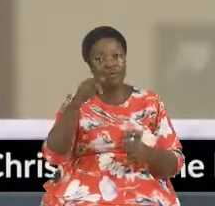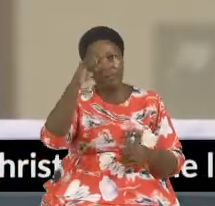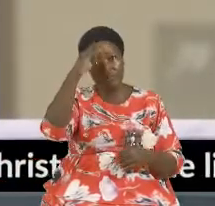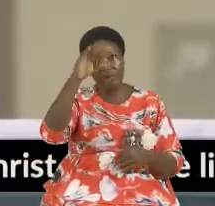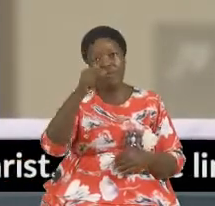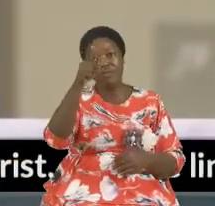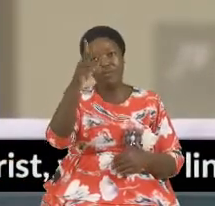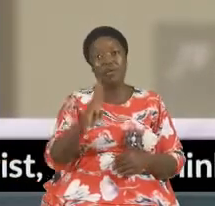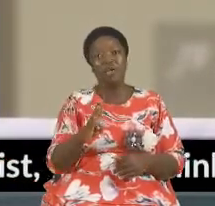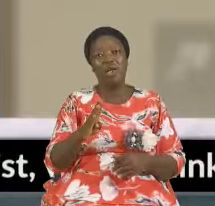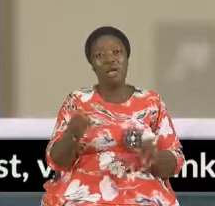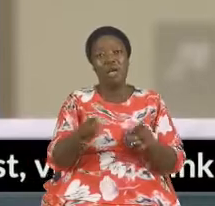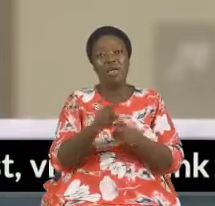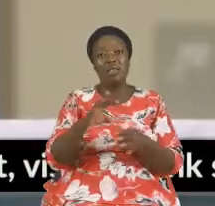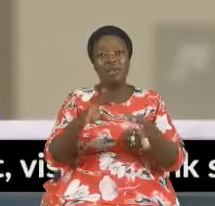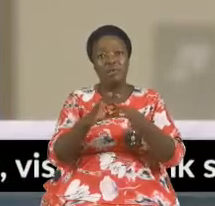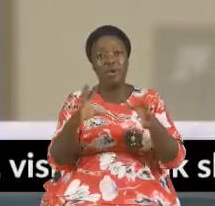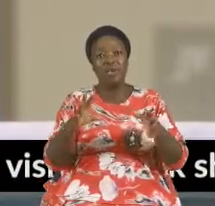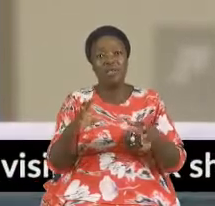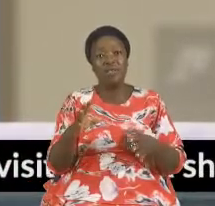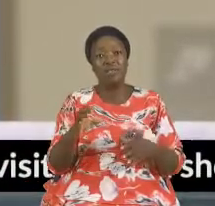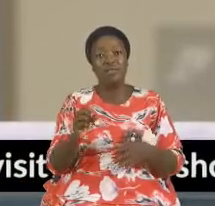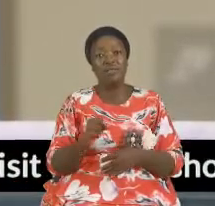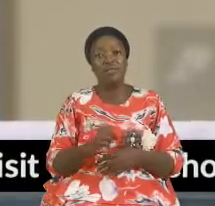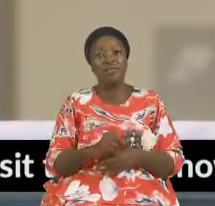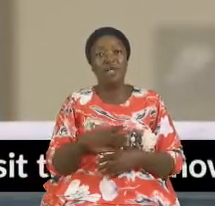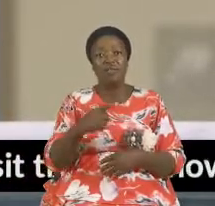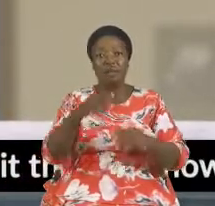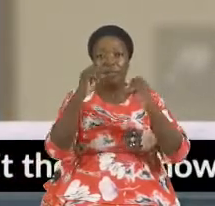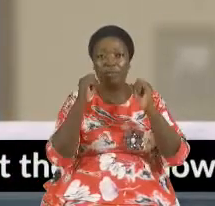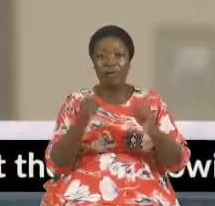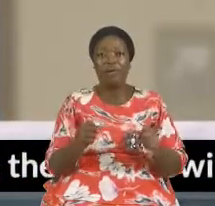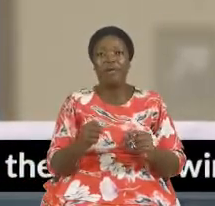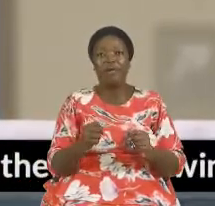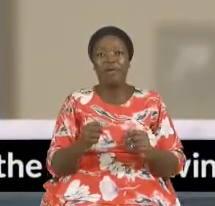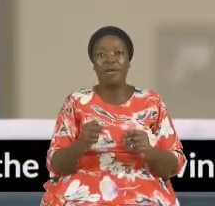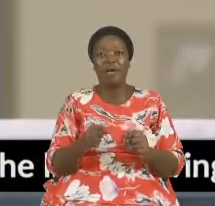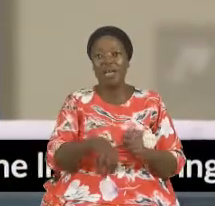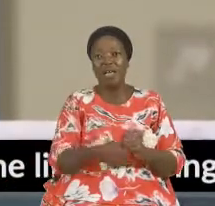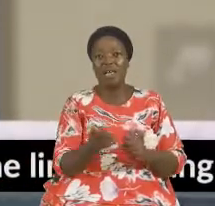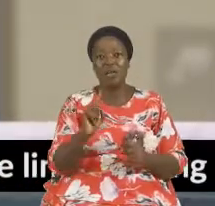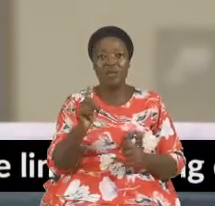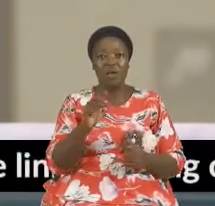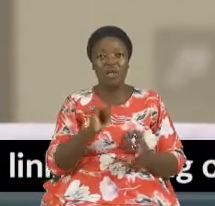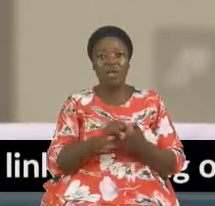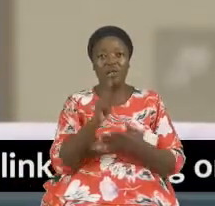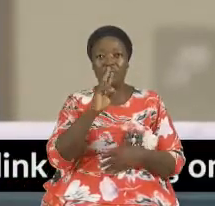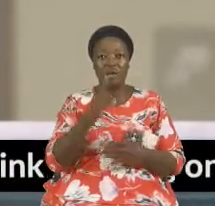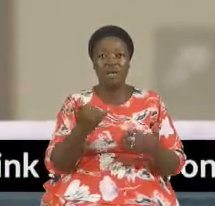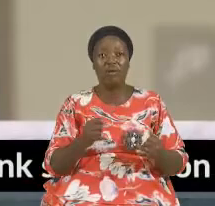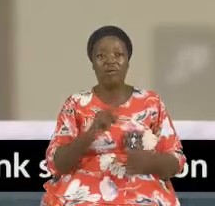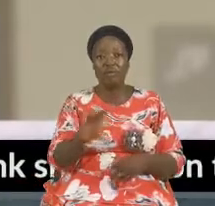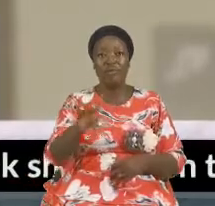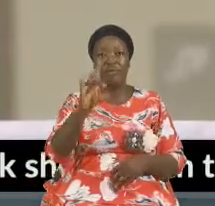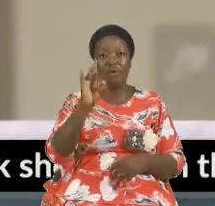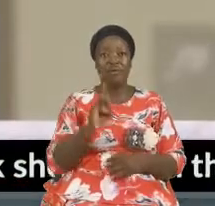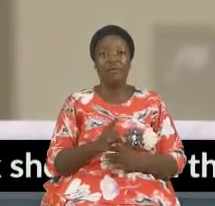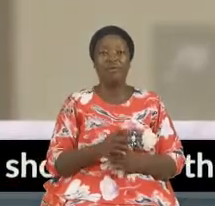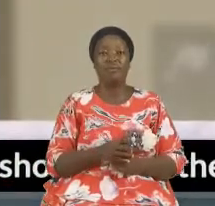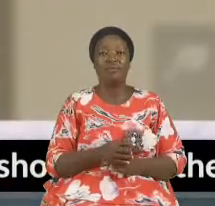We'll get ready now for the man of God as he release the